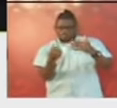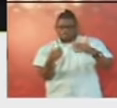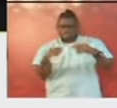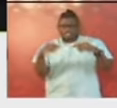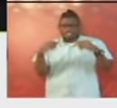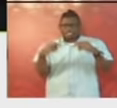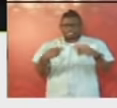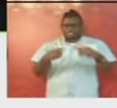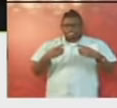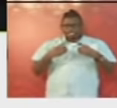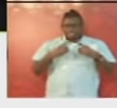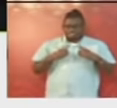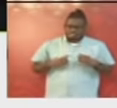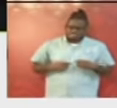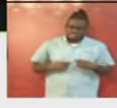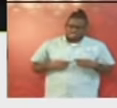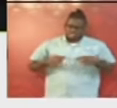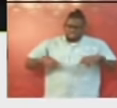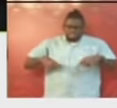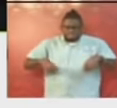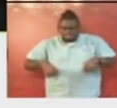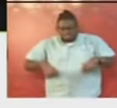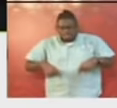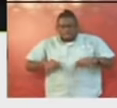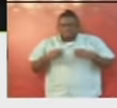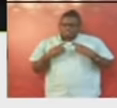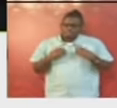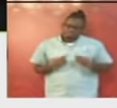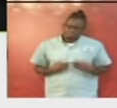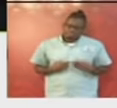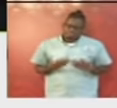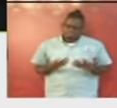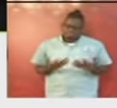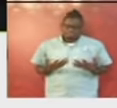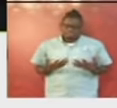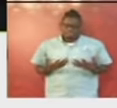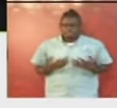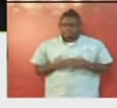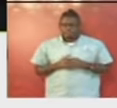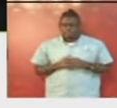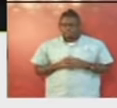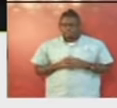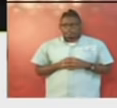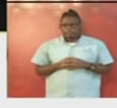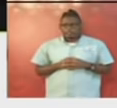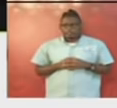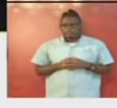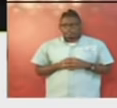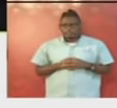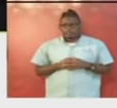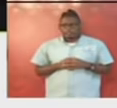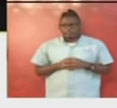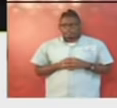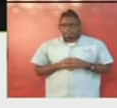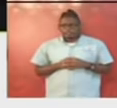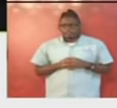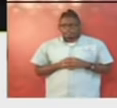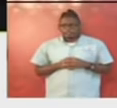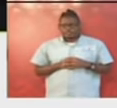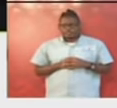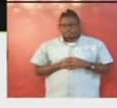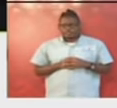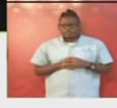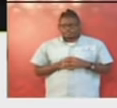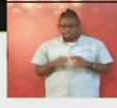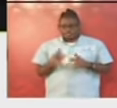depression were also significantly reduced by in a similar range. Similarly, people's